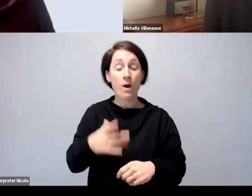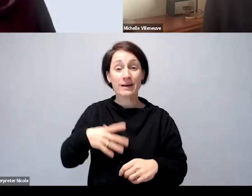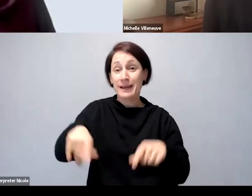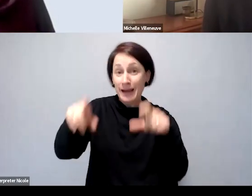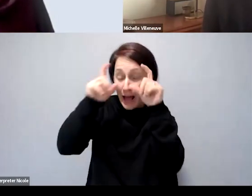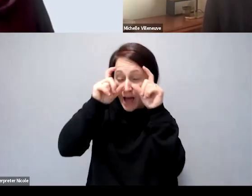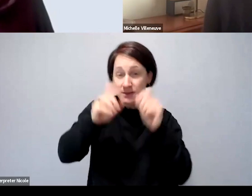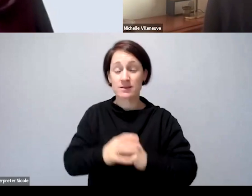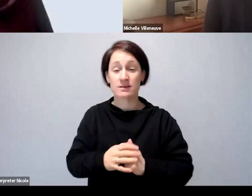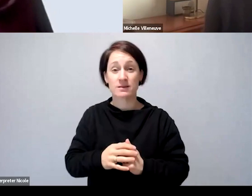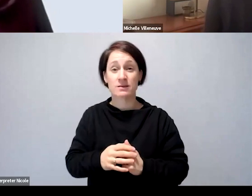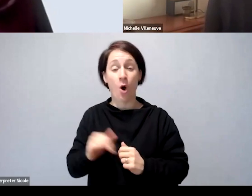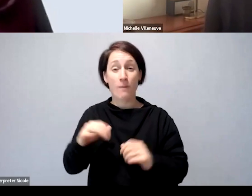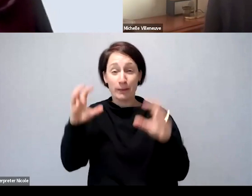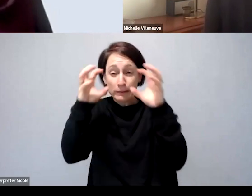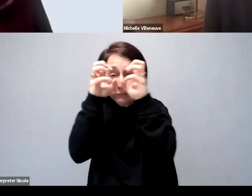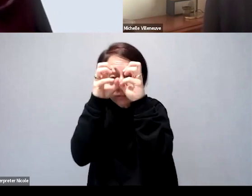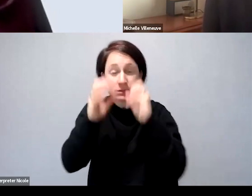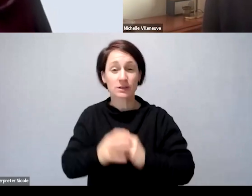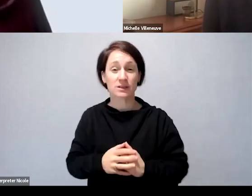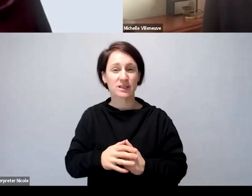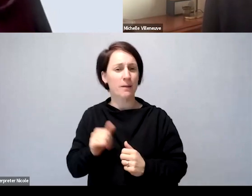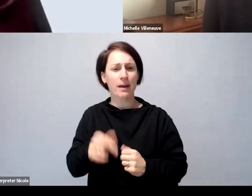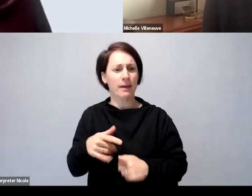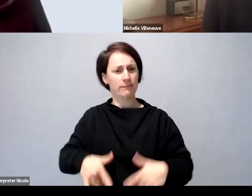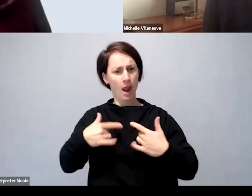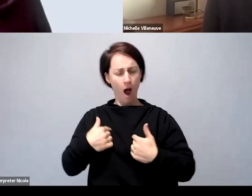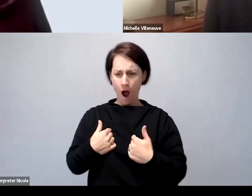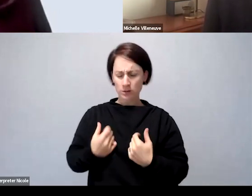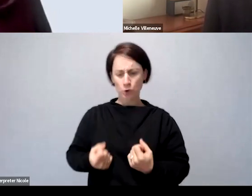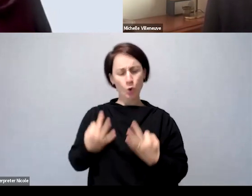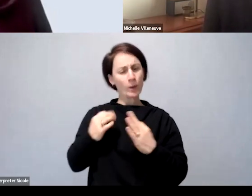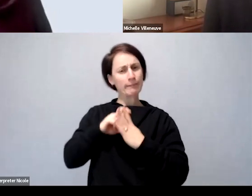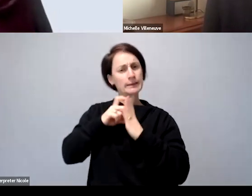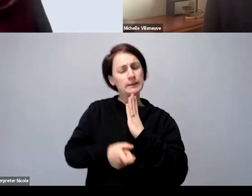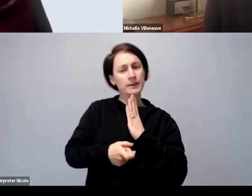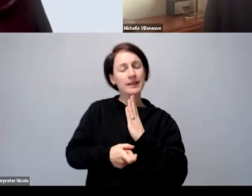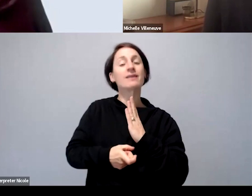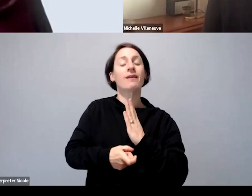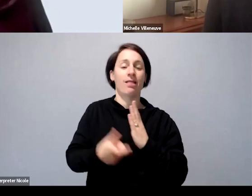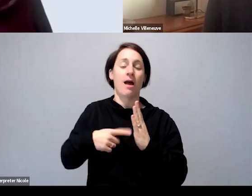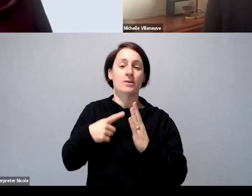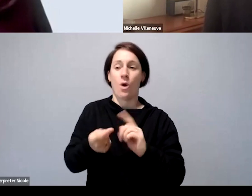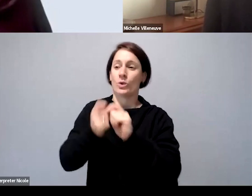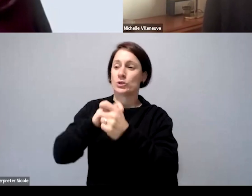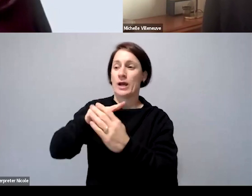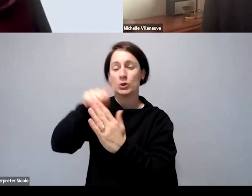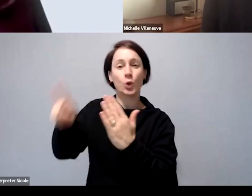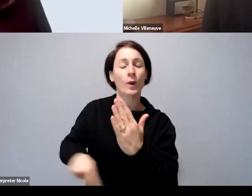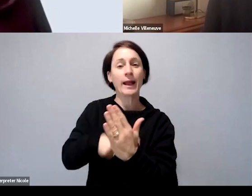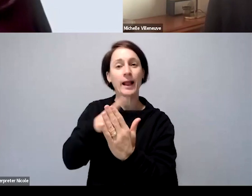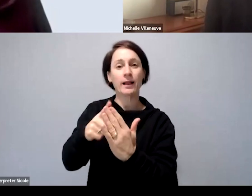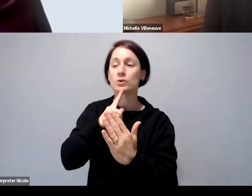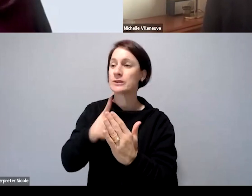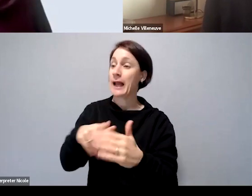not consider themselves to have a disability, and where it didn't resonate for them to use the word disability. So much better to engage simply starting